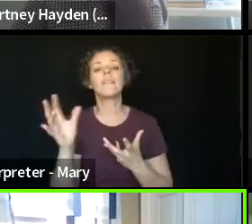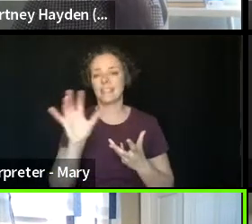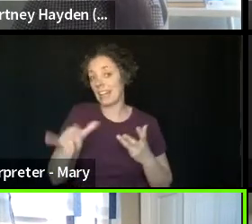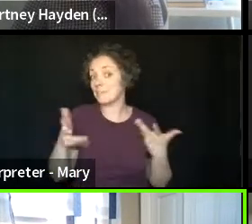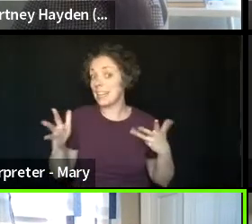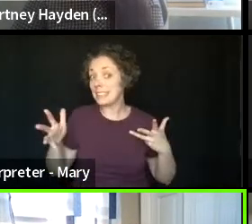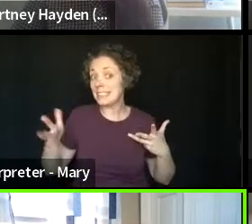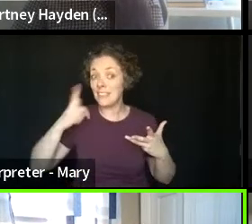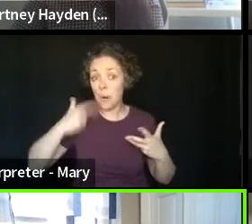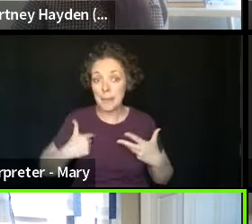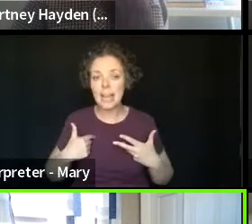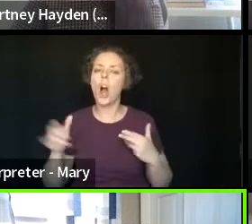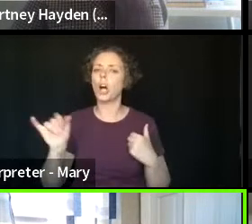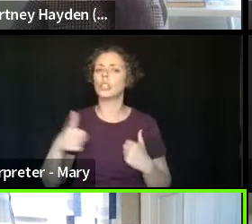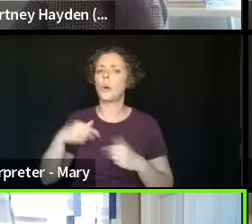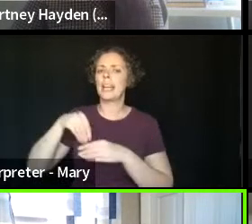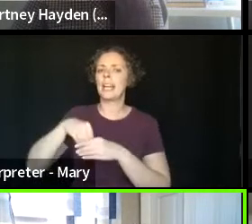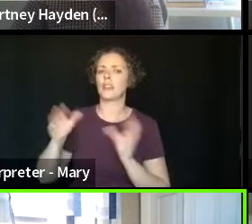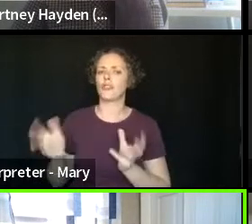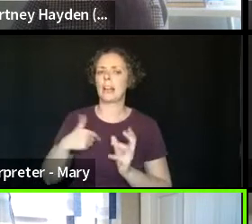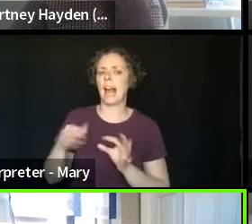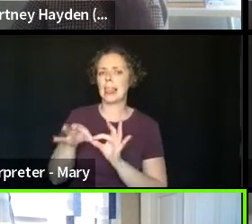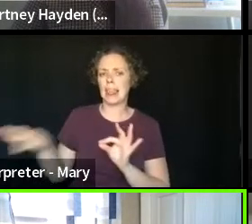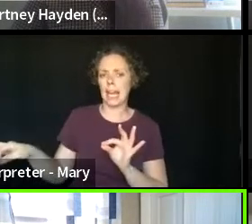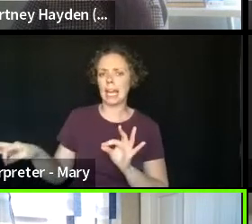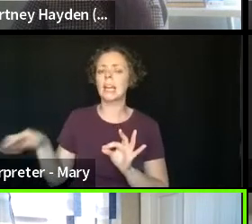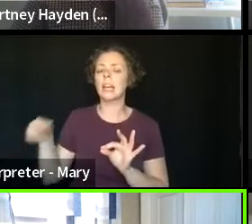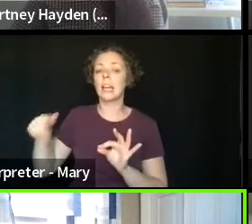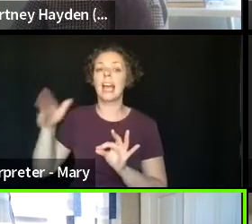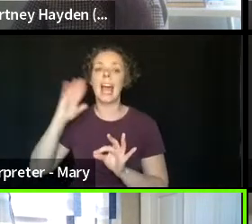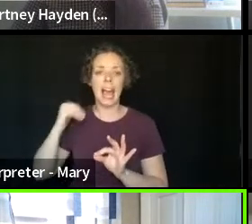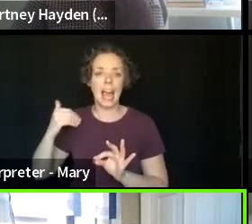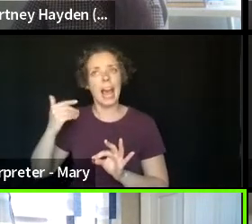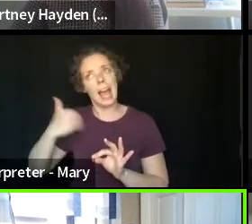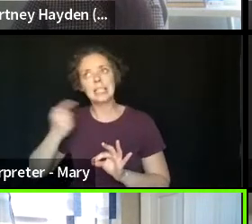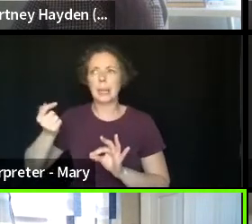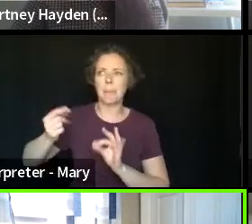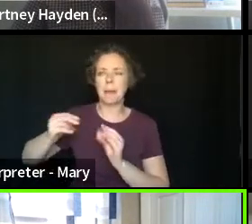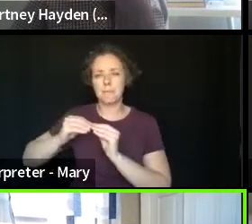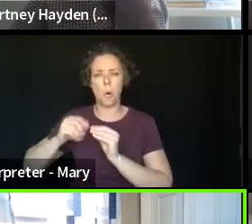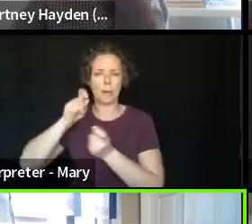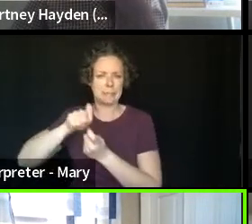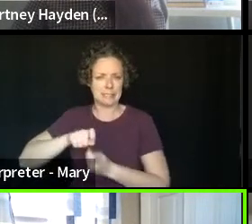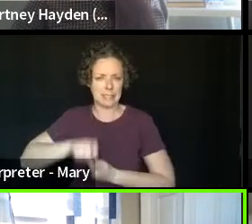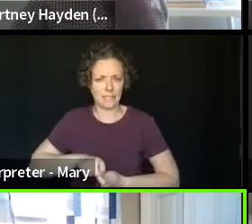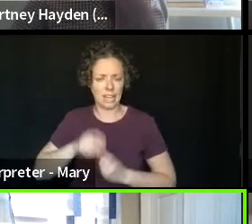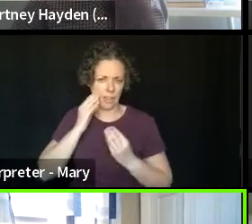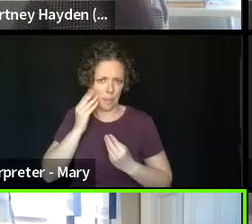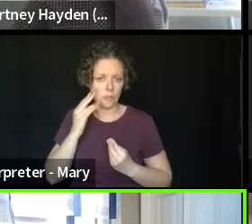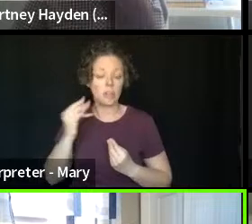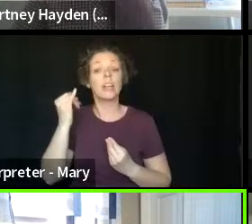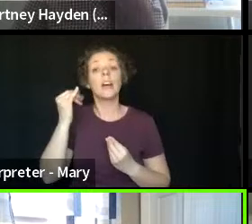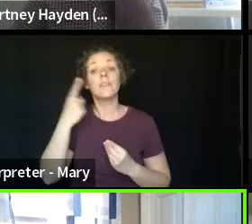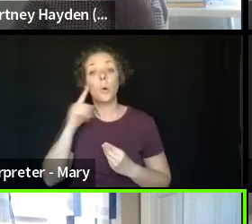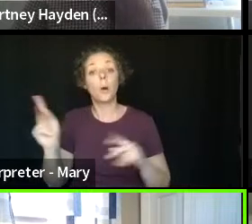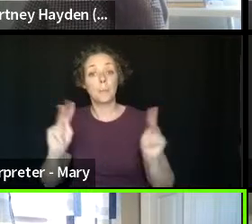in the chat a link to a page that has a little more detailed information for people that might directly work